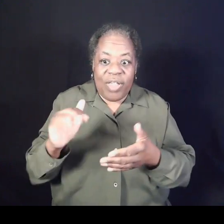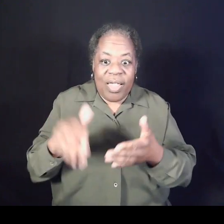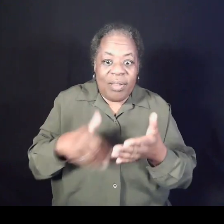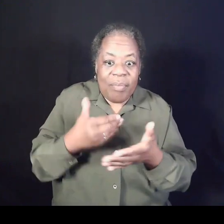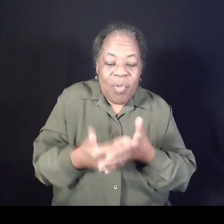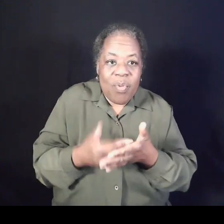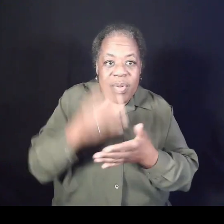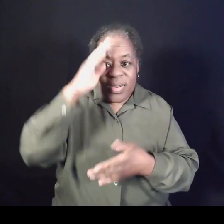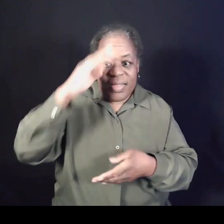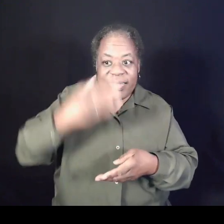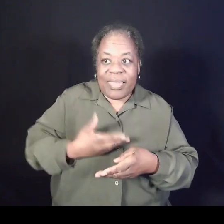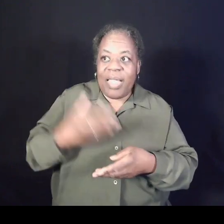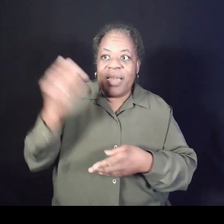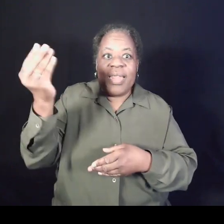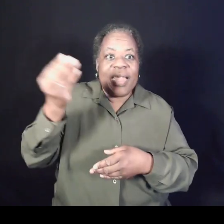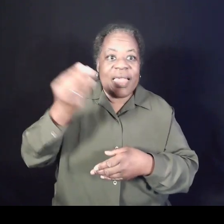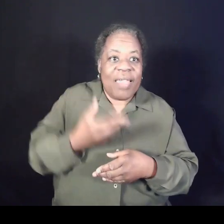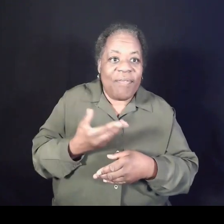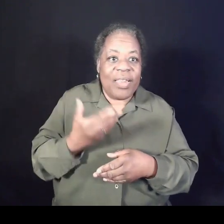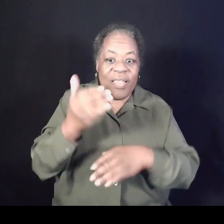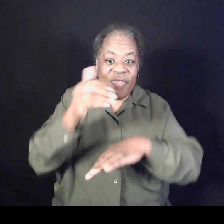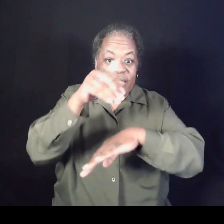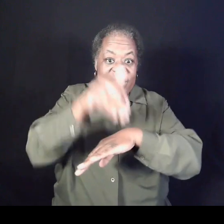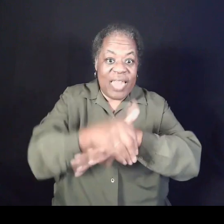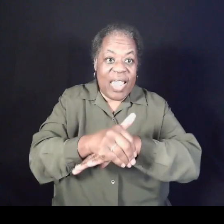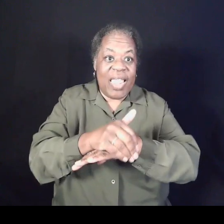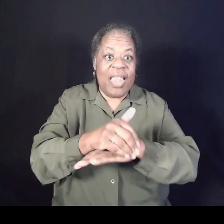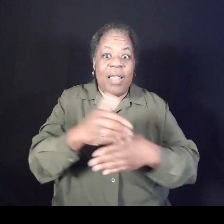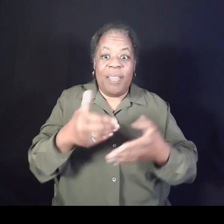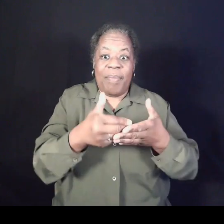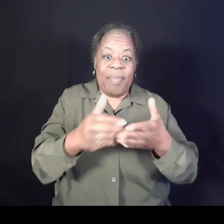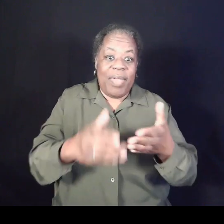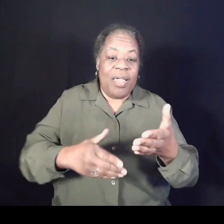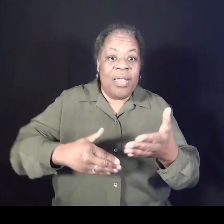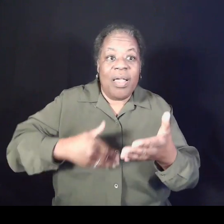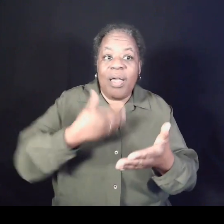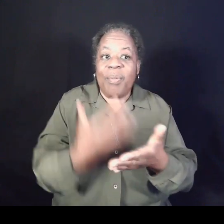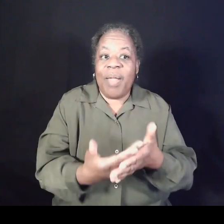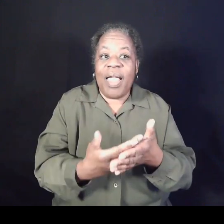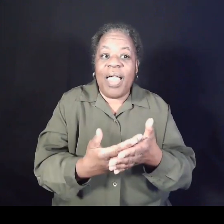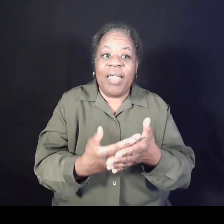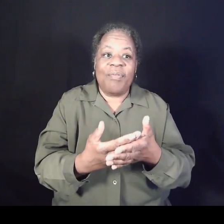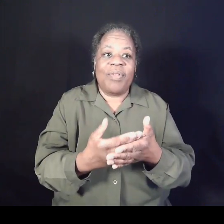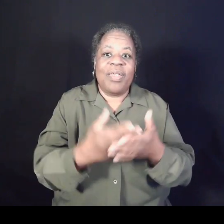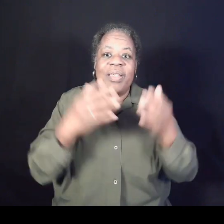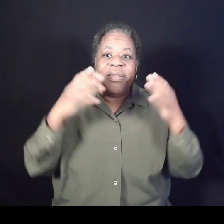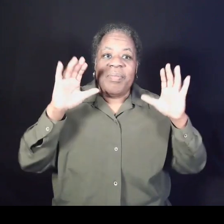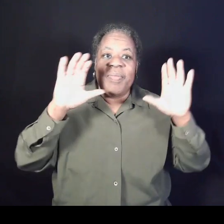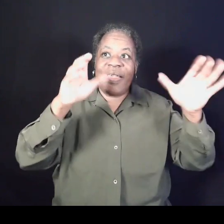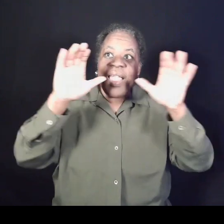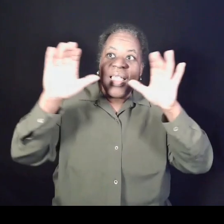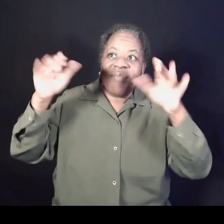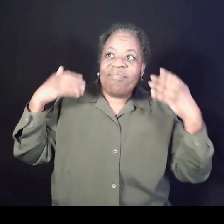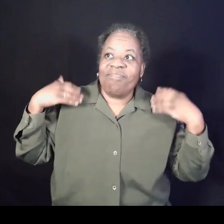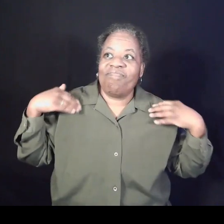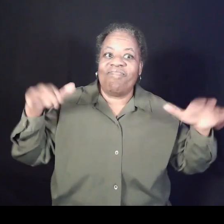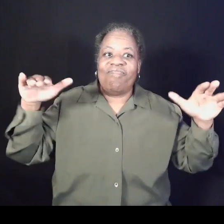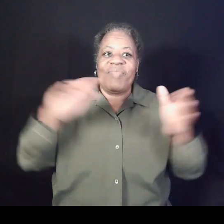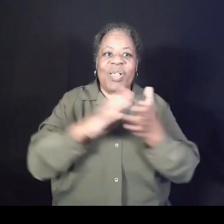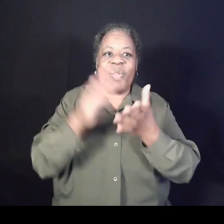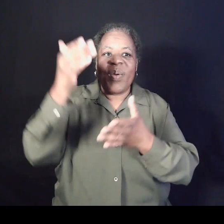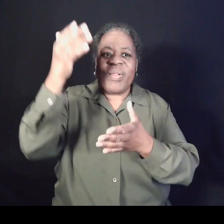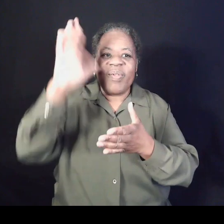was given. And on the night of his arrival, the heavenly chorus announced, "Glory to God in the highest heaven, and on